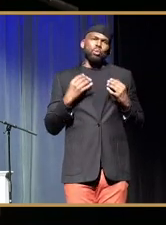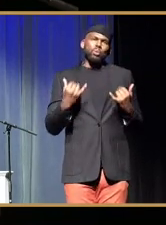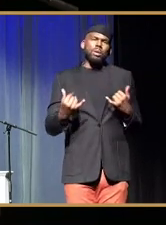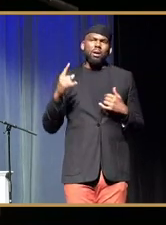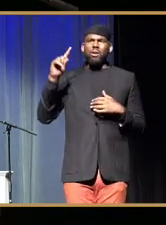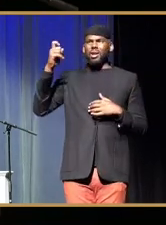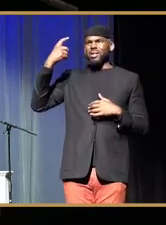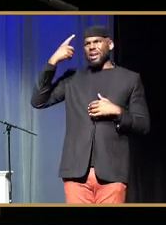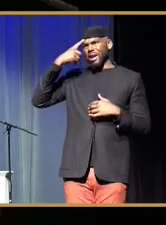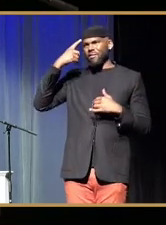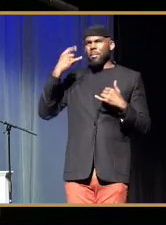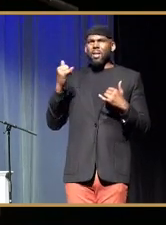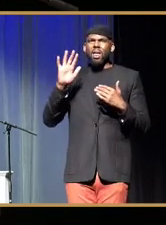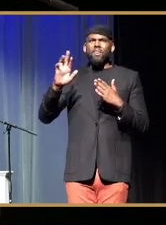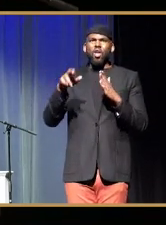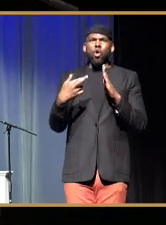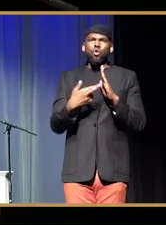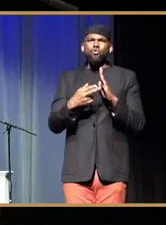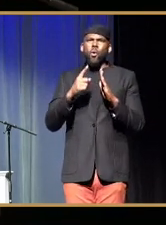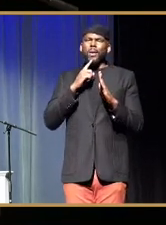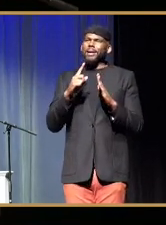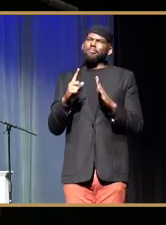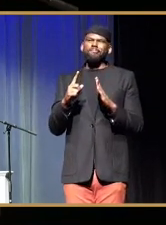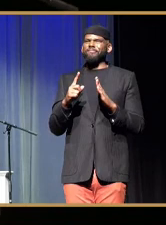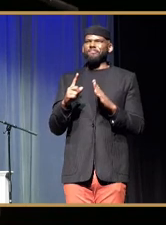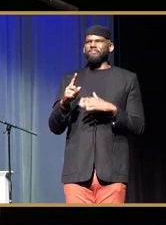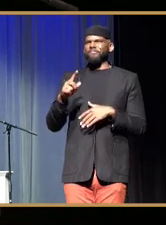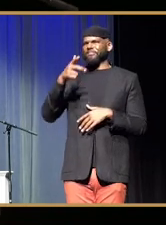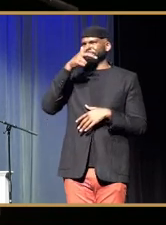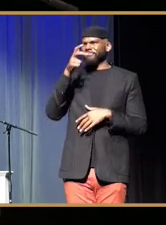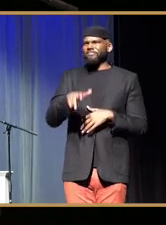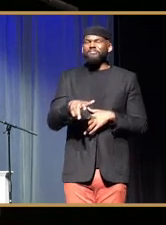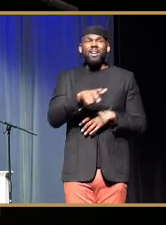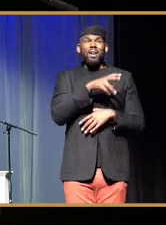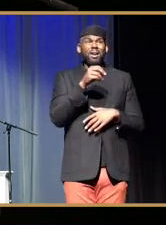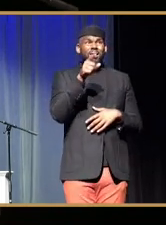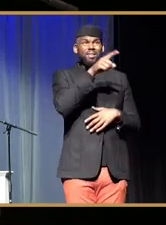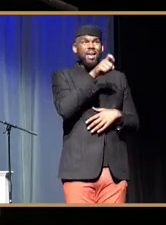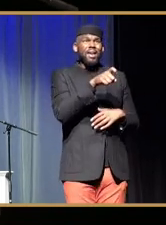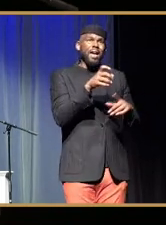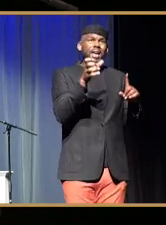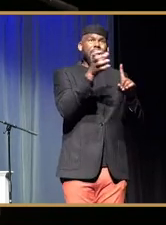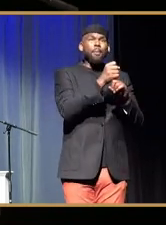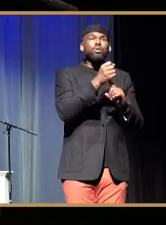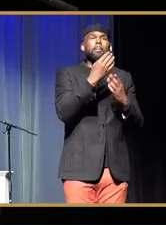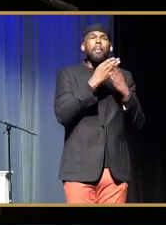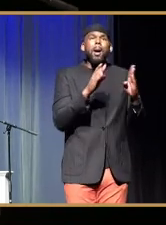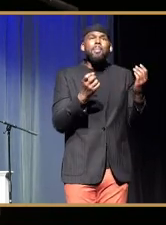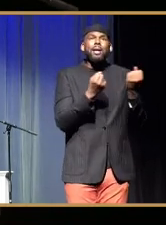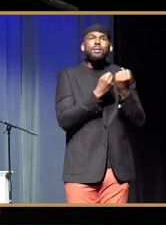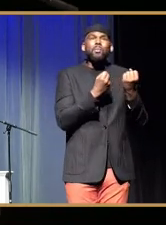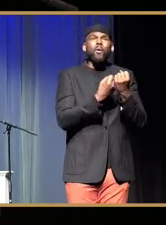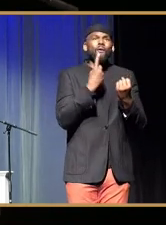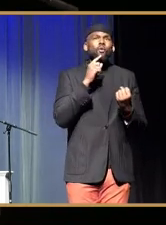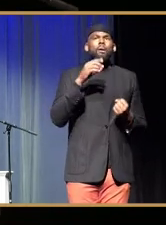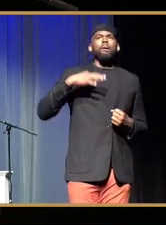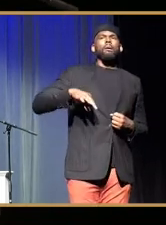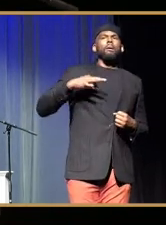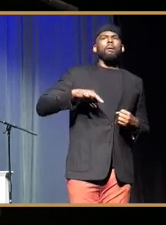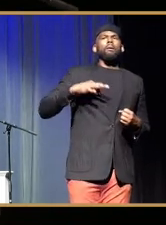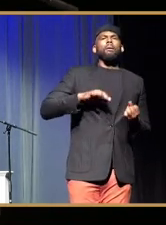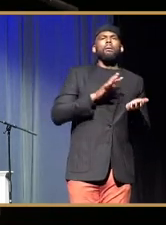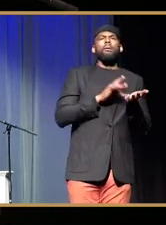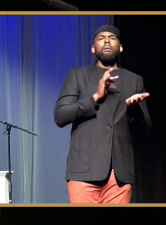is delegitimized, corporations are allowed to capture public supports for their own private